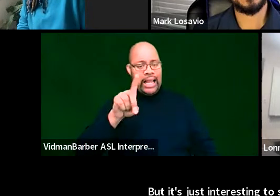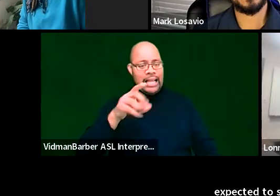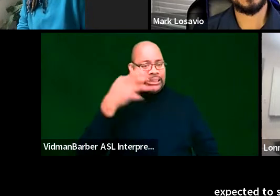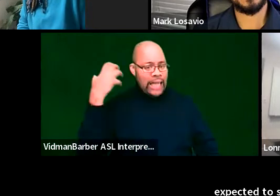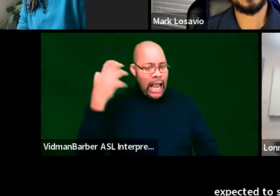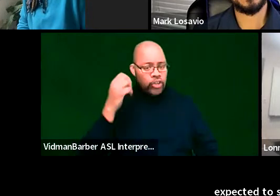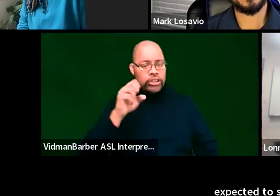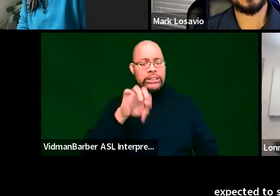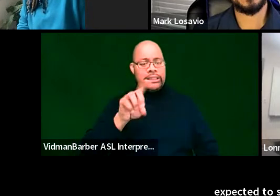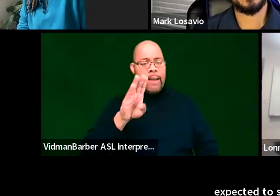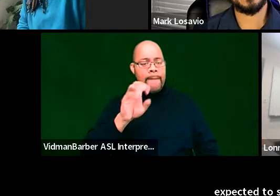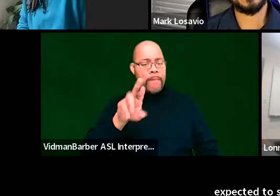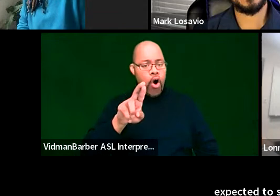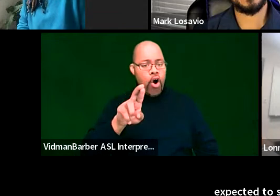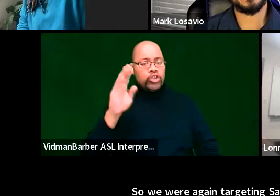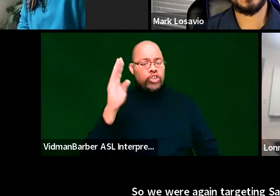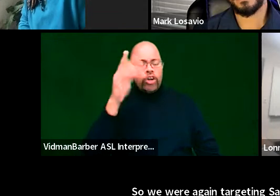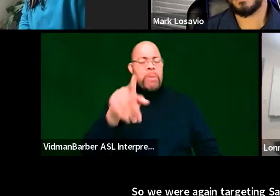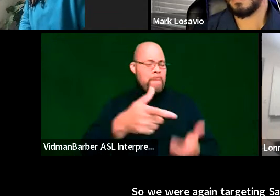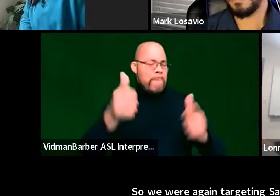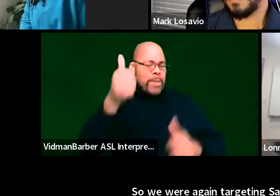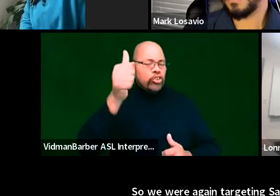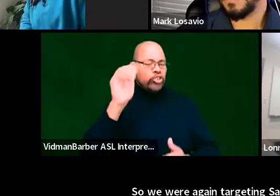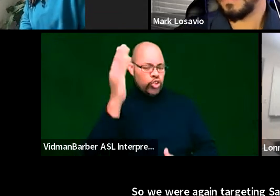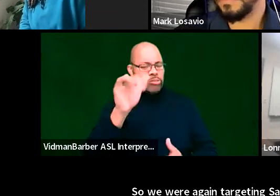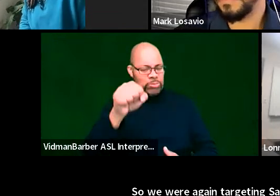tigers and sandbar sharks. They're bigger sharks.